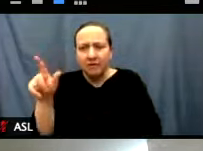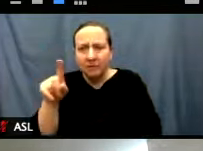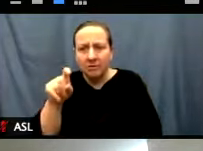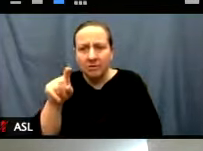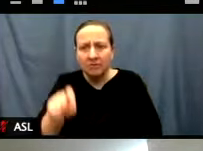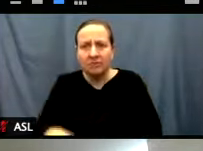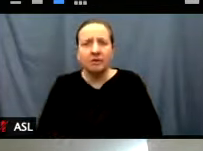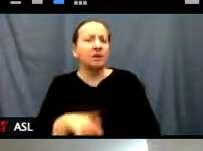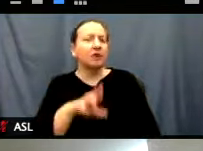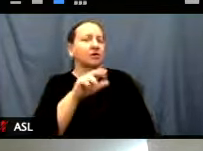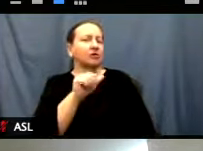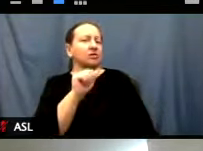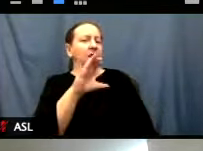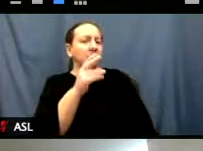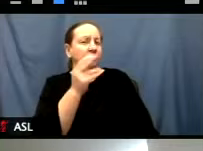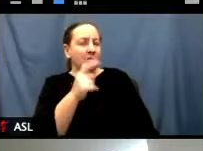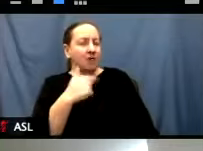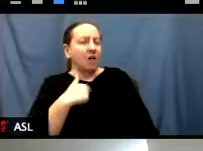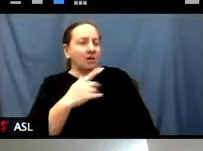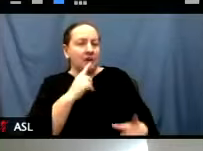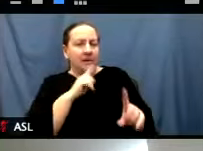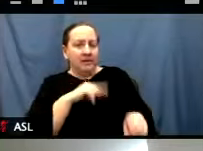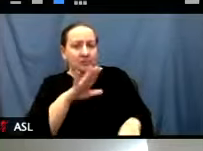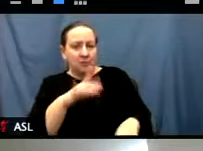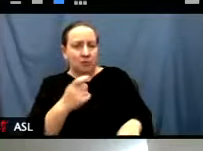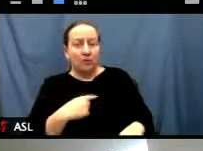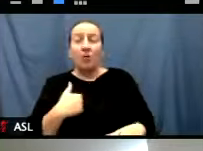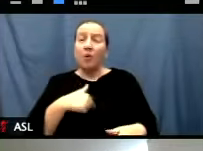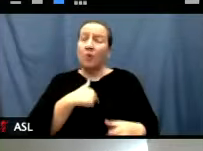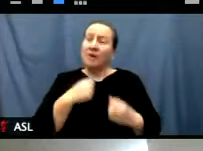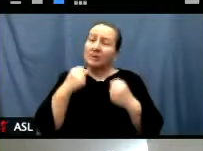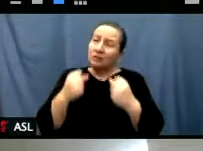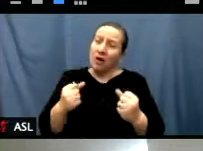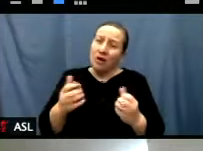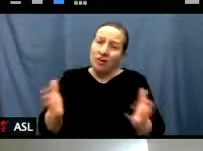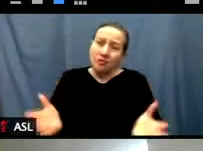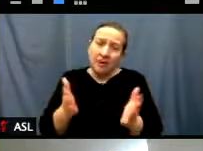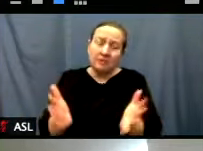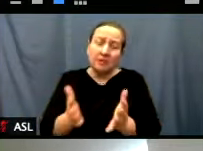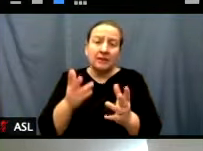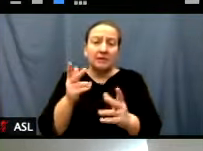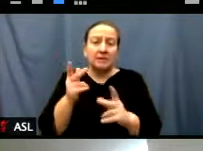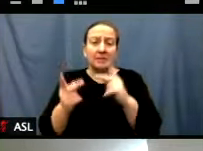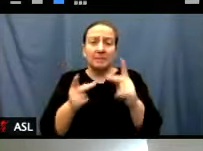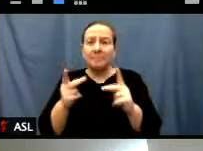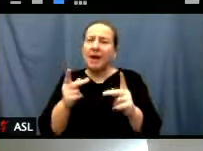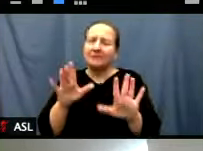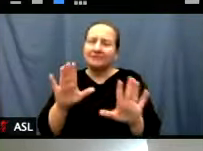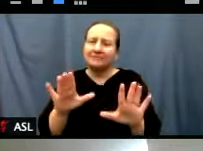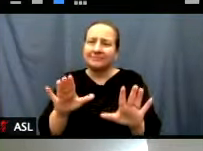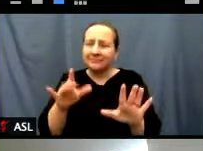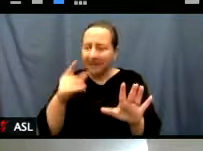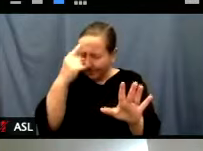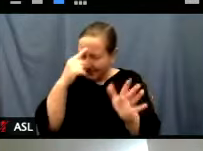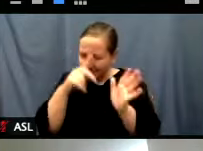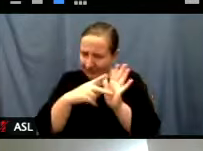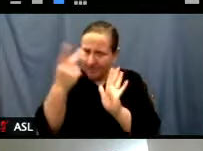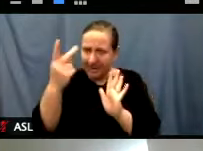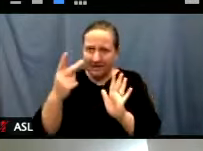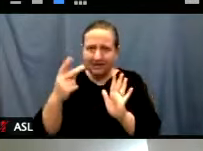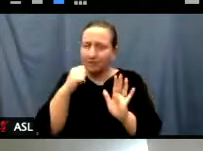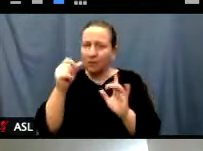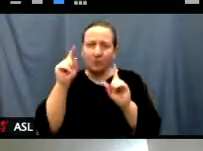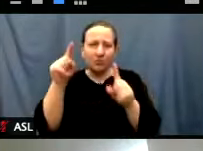This is Rachel. I can take that question. So we would strongly recommend that individuals reconsider their travel plans at this